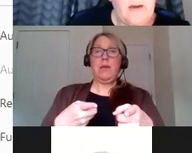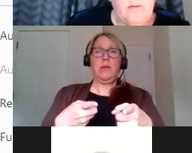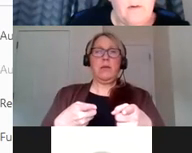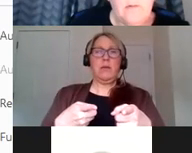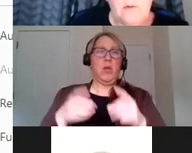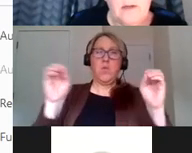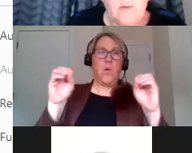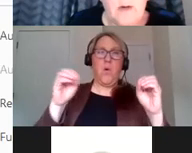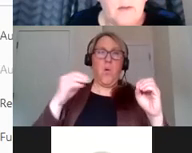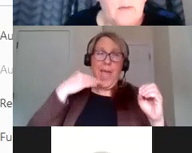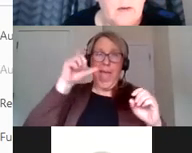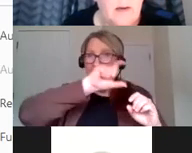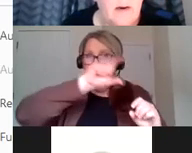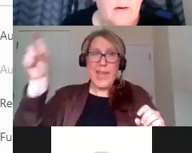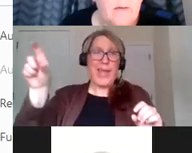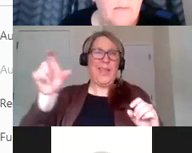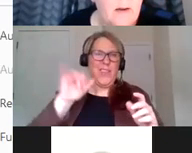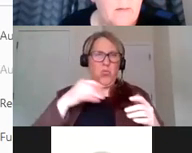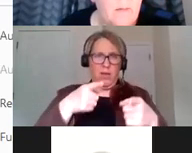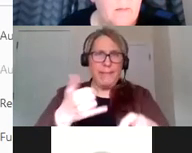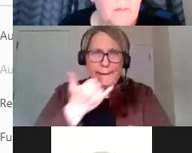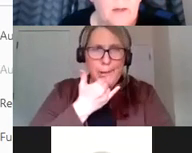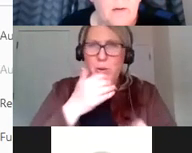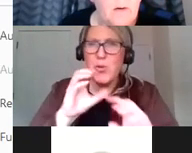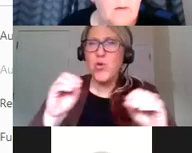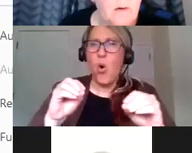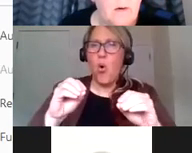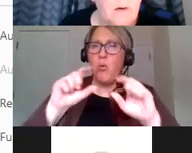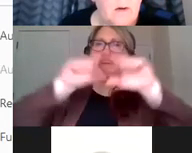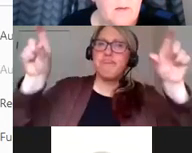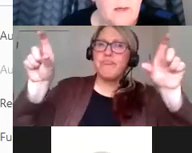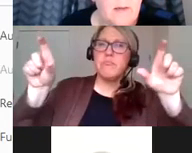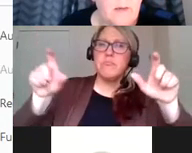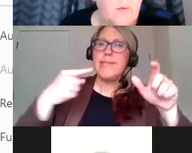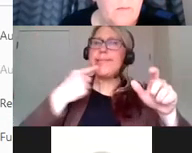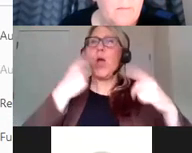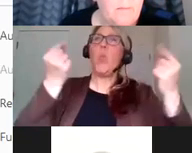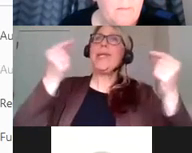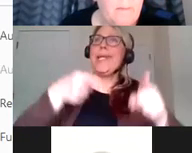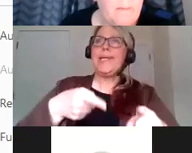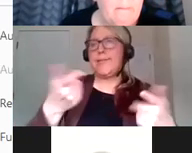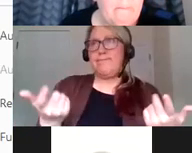no heading row. So that's why it's giving us that error for that particular second table.